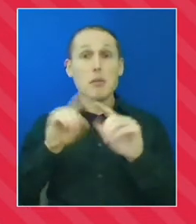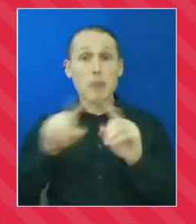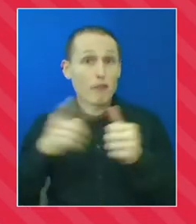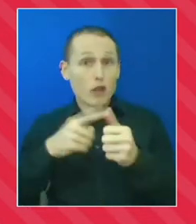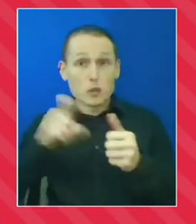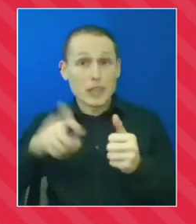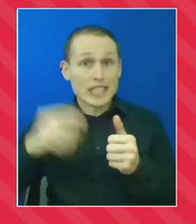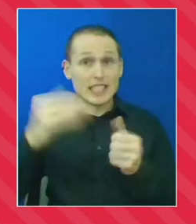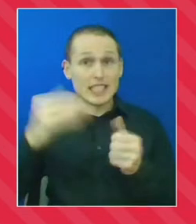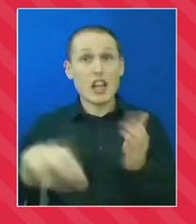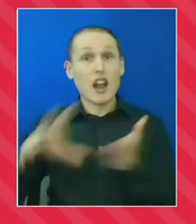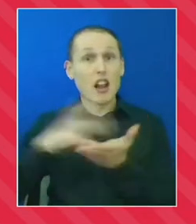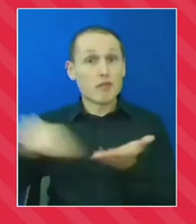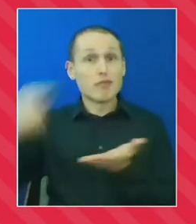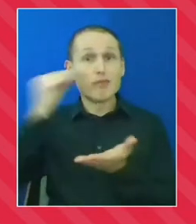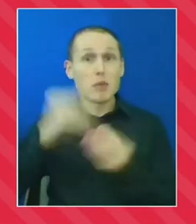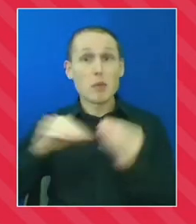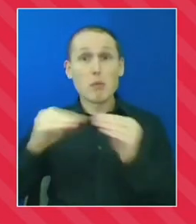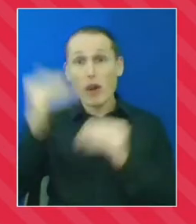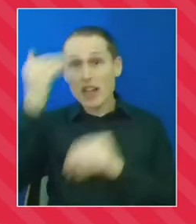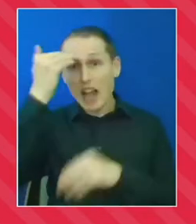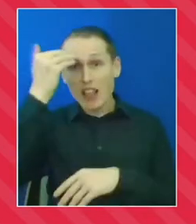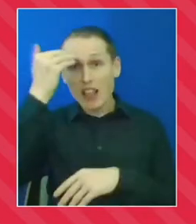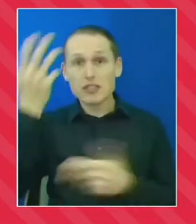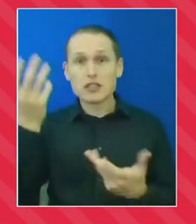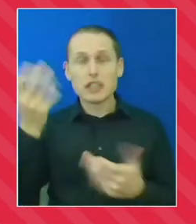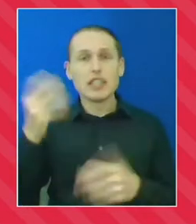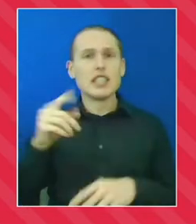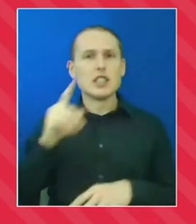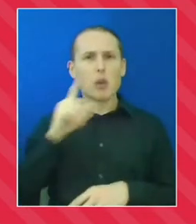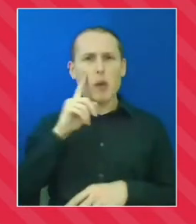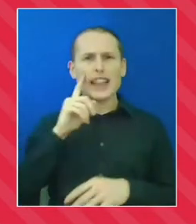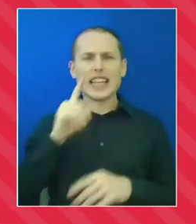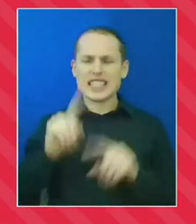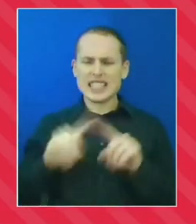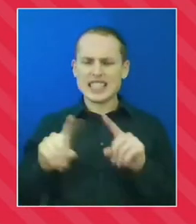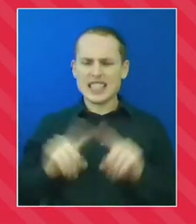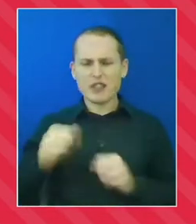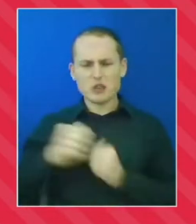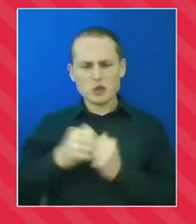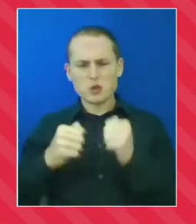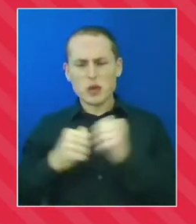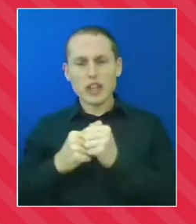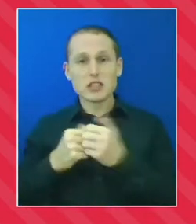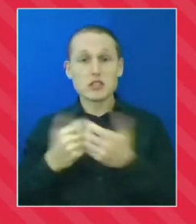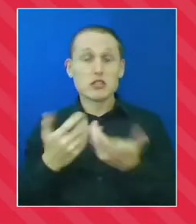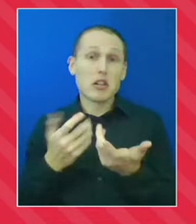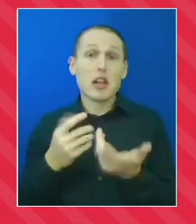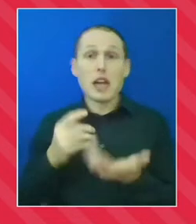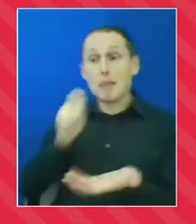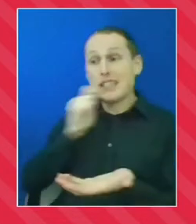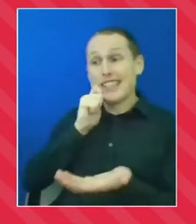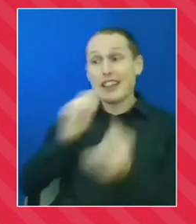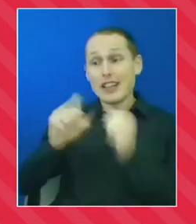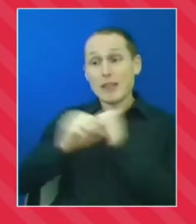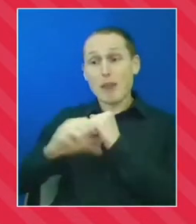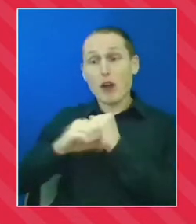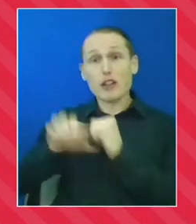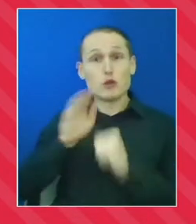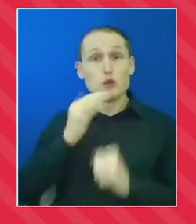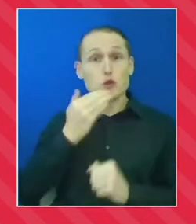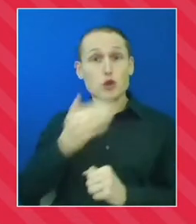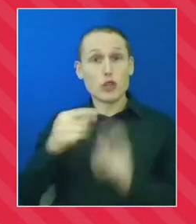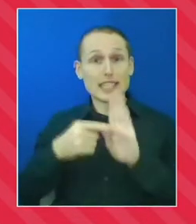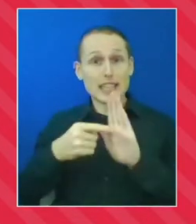So I think different structures, as we engage, ethnic marketing is a good example. Are you over, you